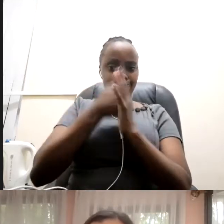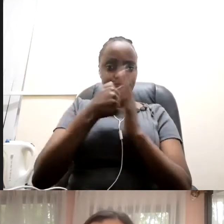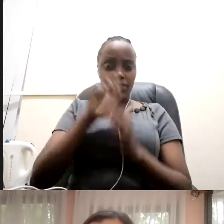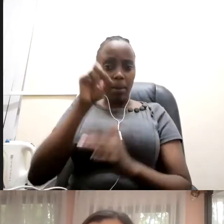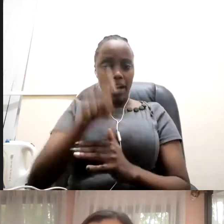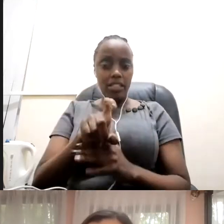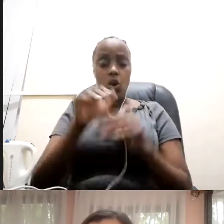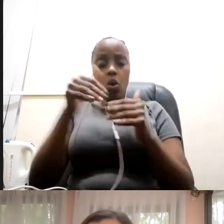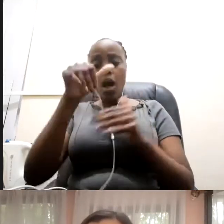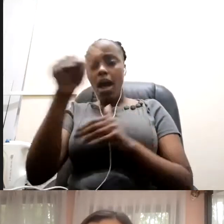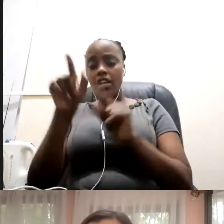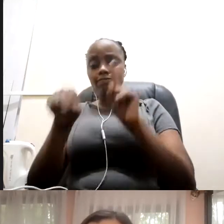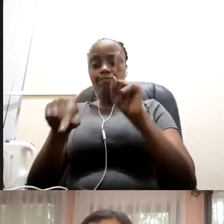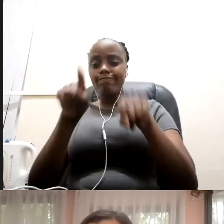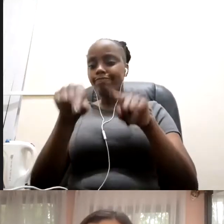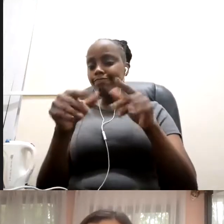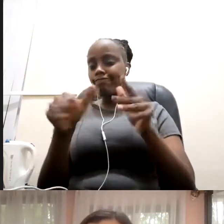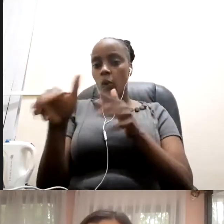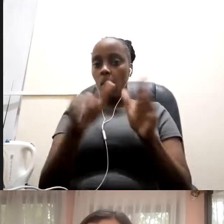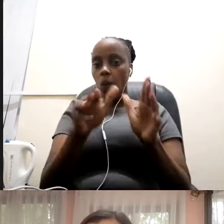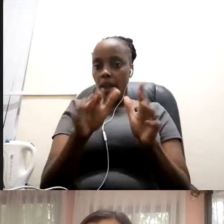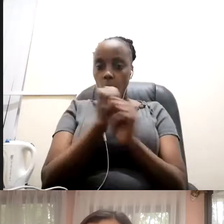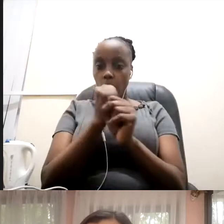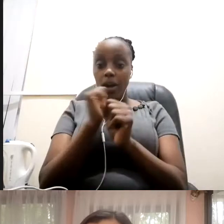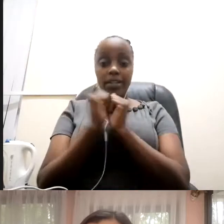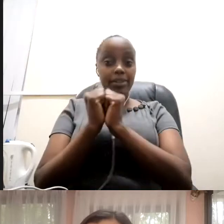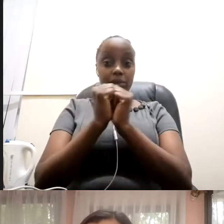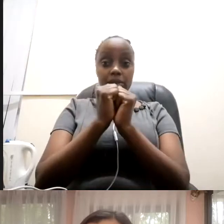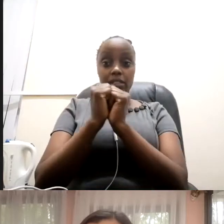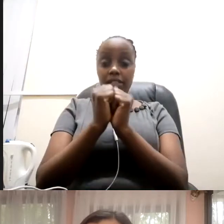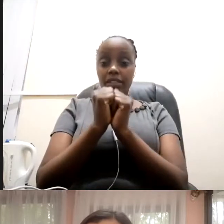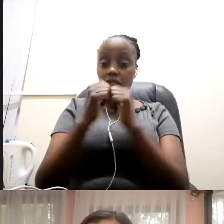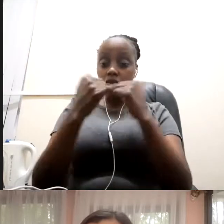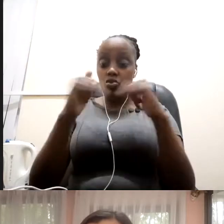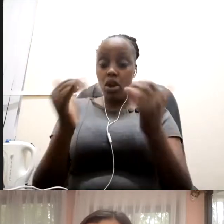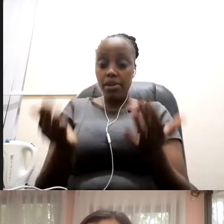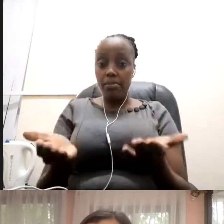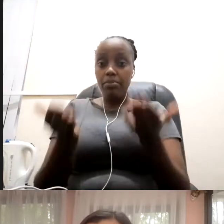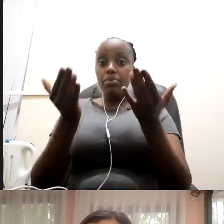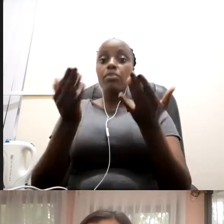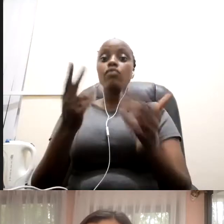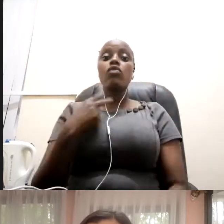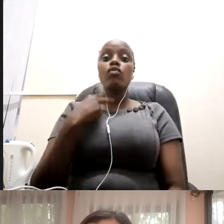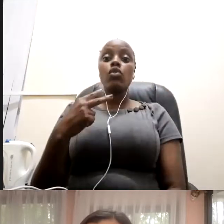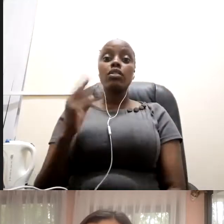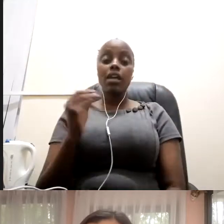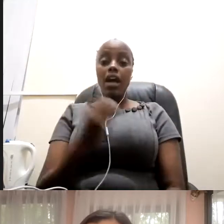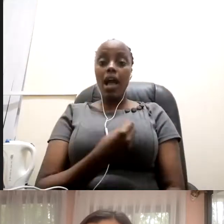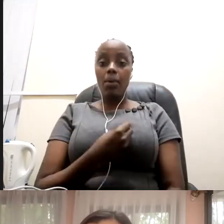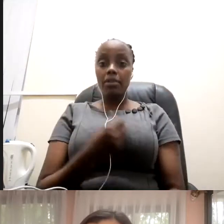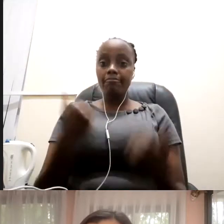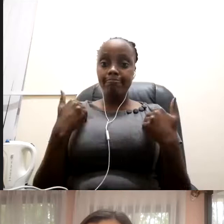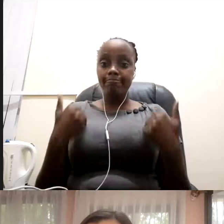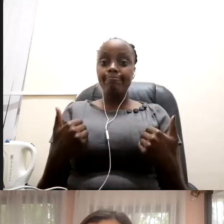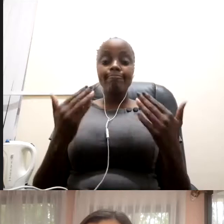another way, we need to work collectively to amplify our voices. And so I'm very pleased that